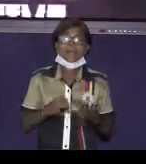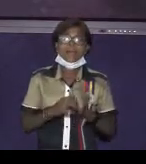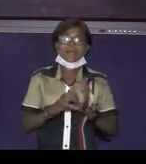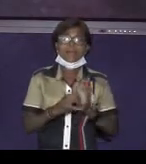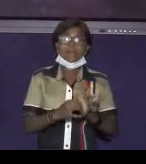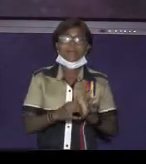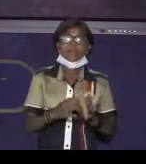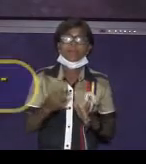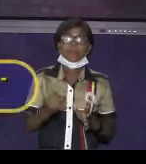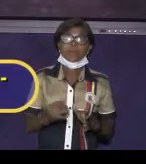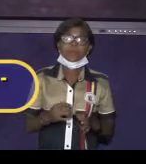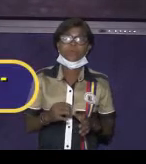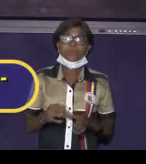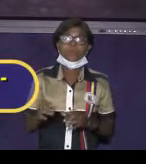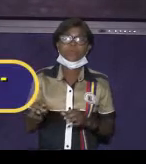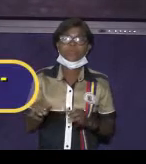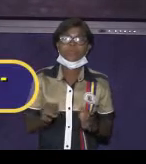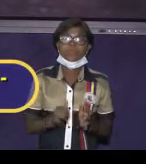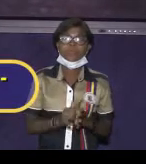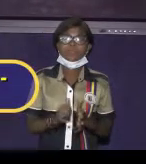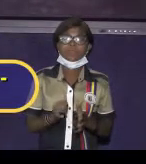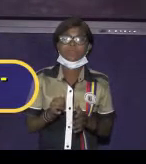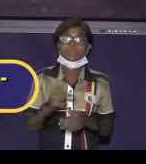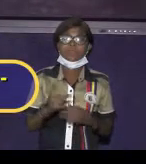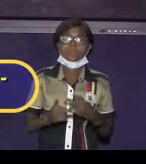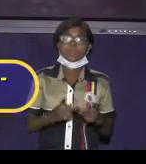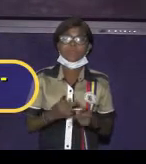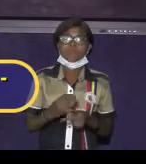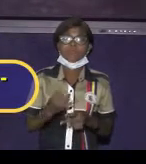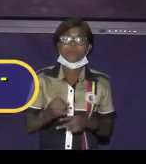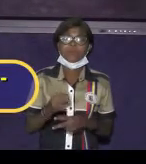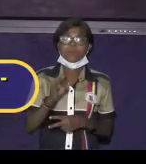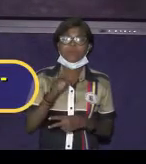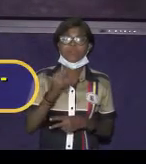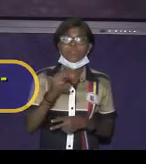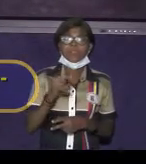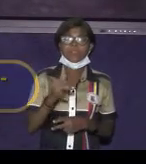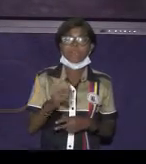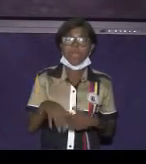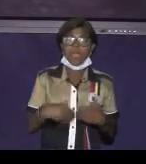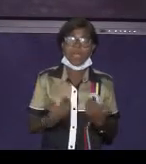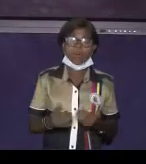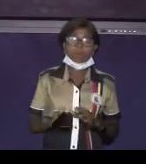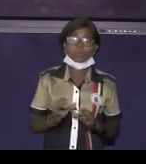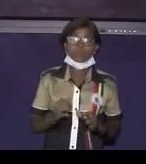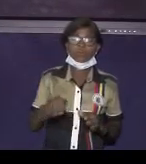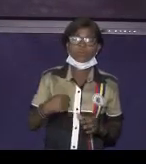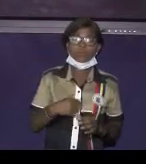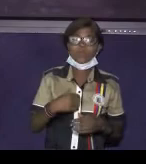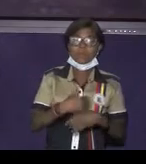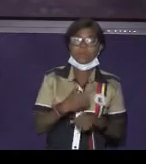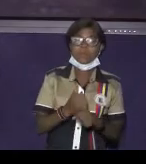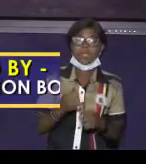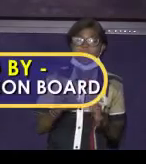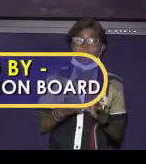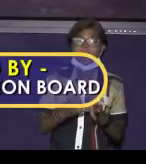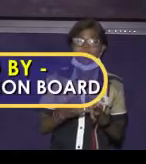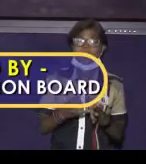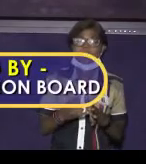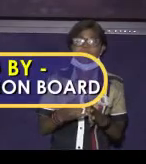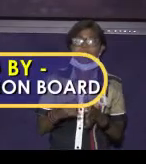verbs. Now, how do we make sentences negative? How do we make